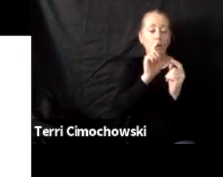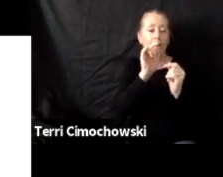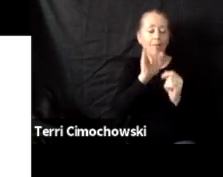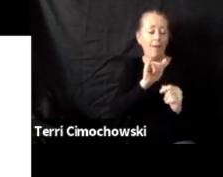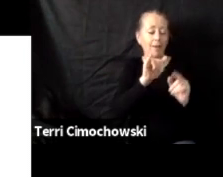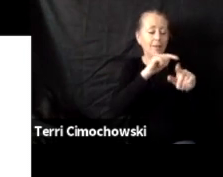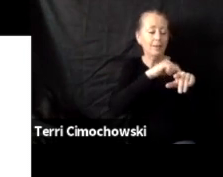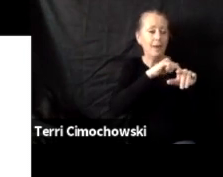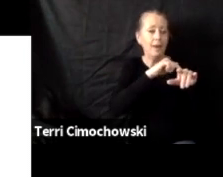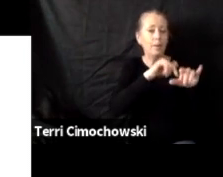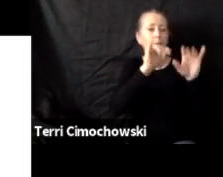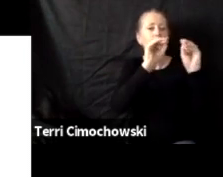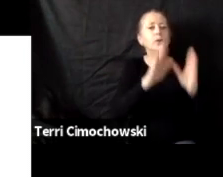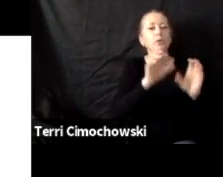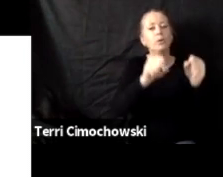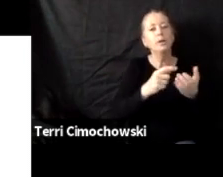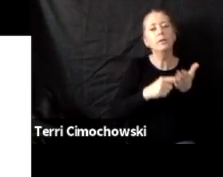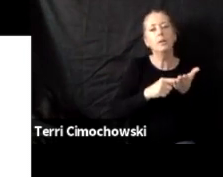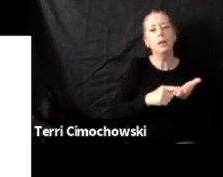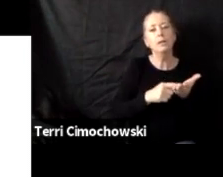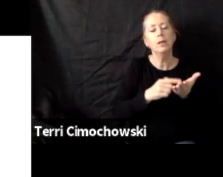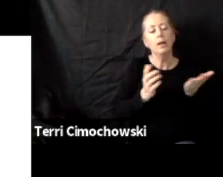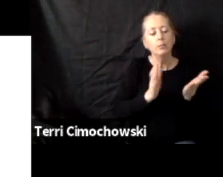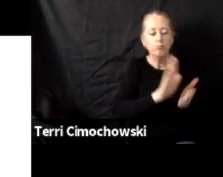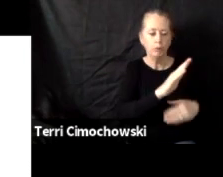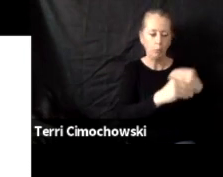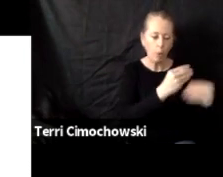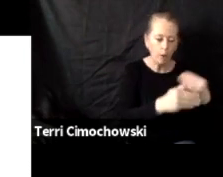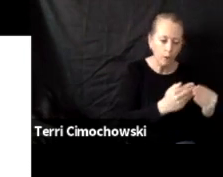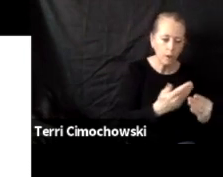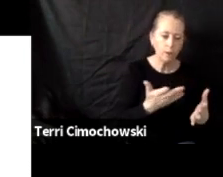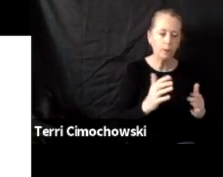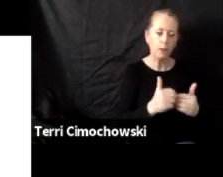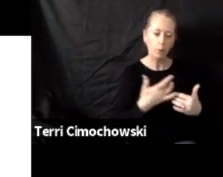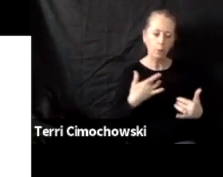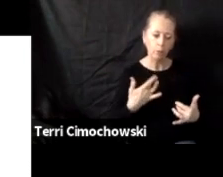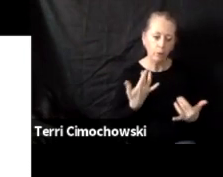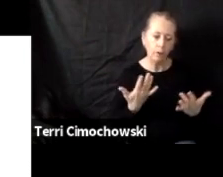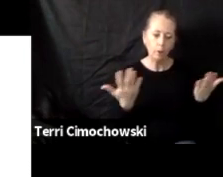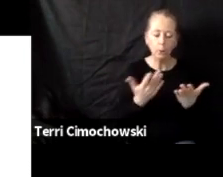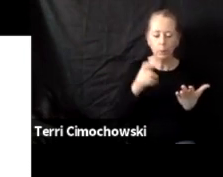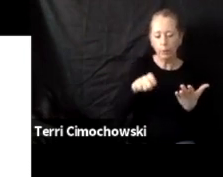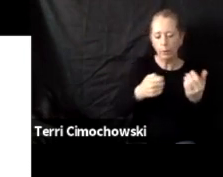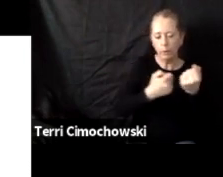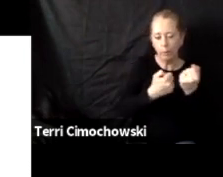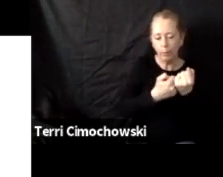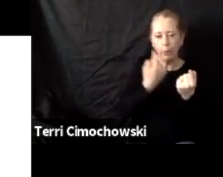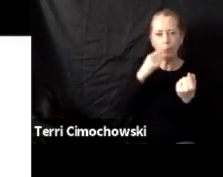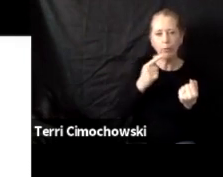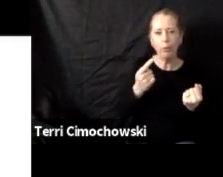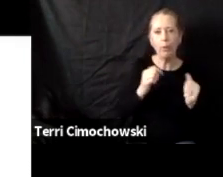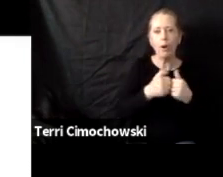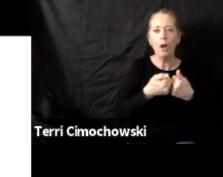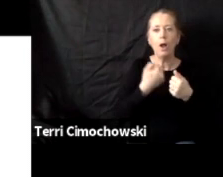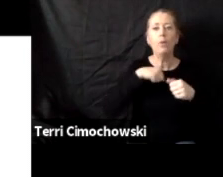talk through with the student the progress that they're making, what are some things that they need additional support on, how can